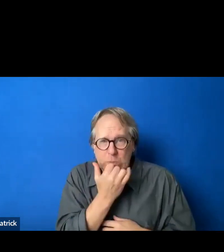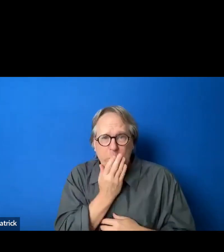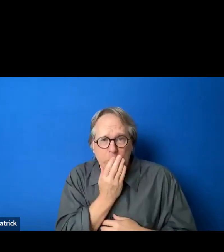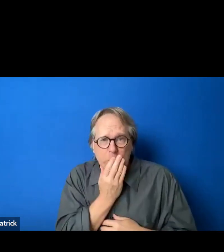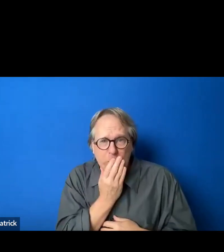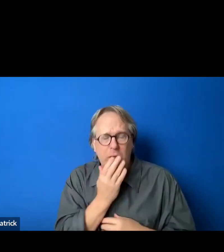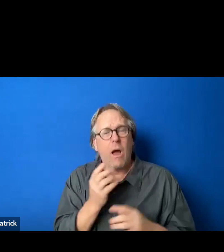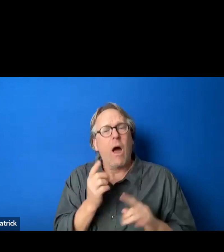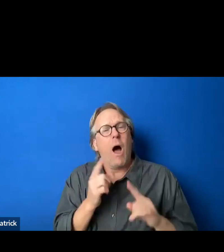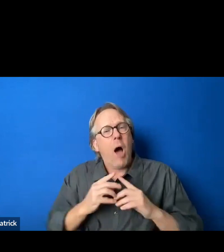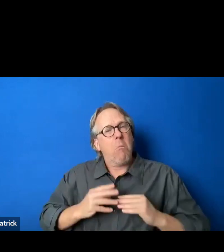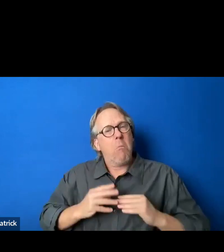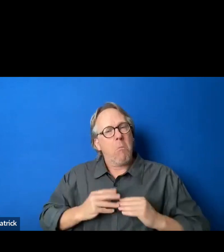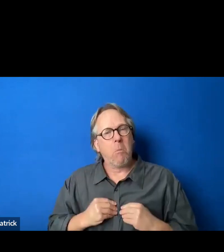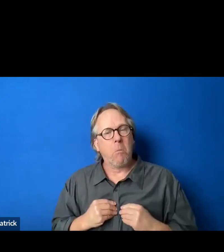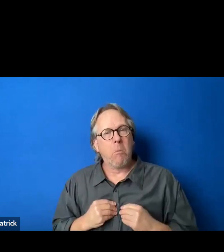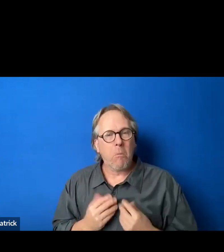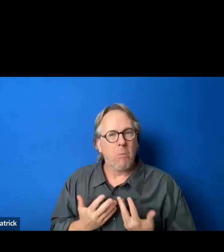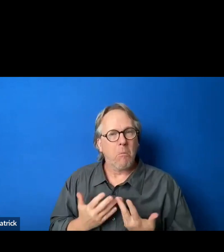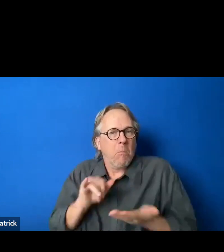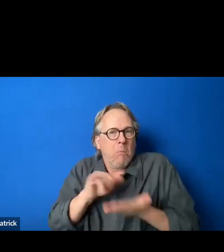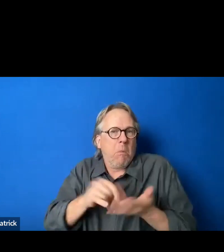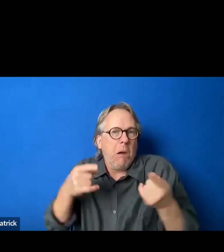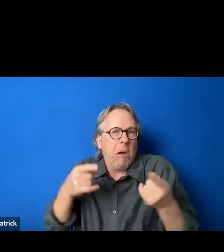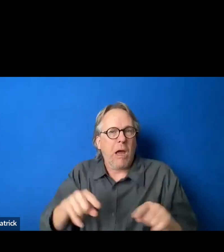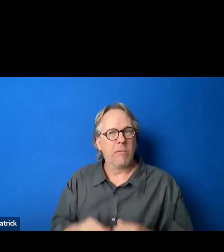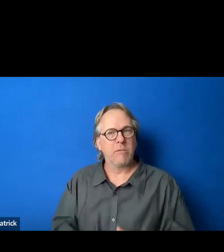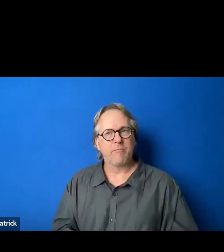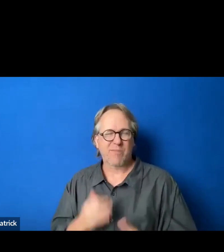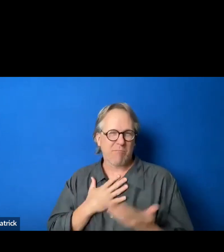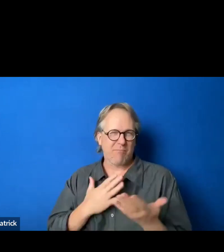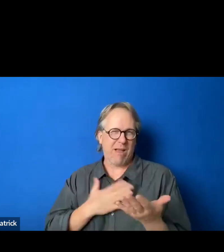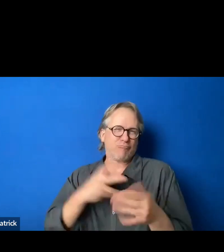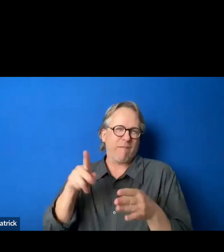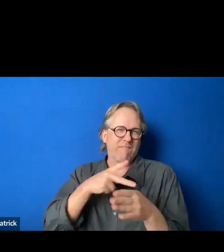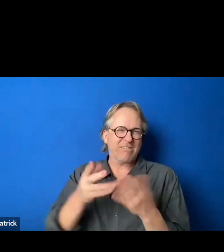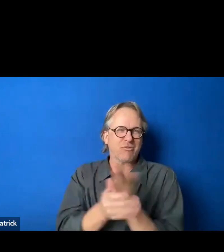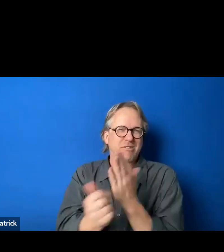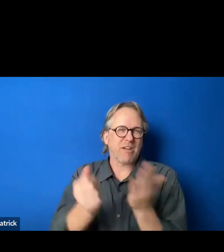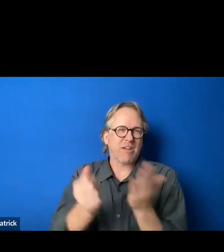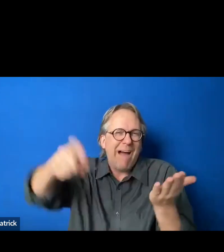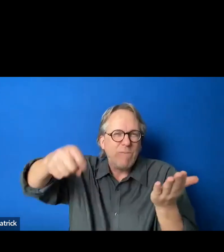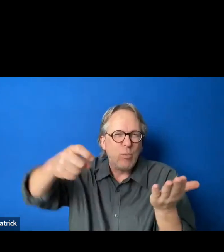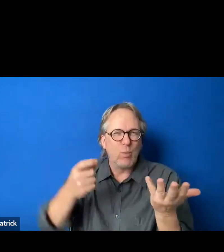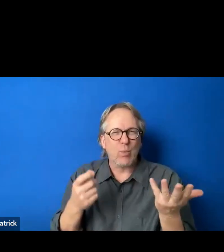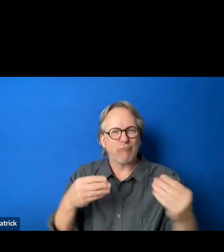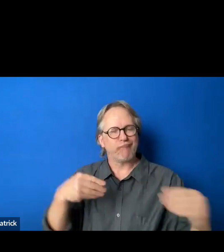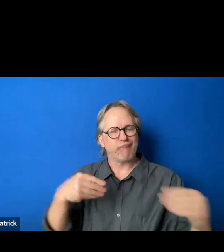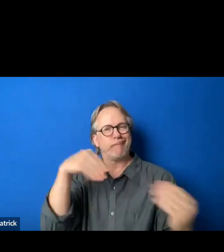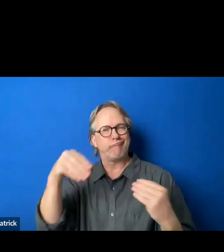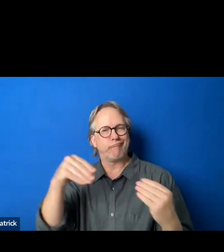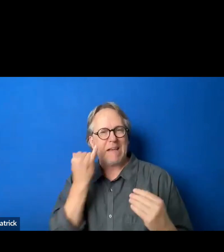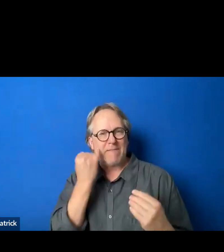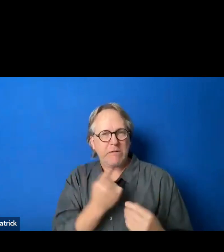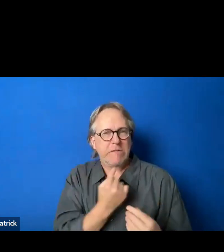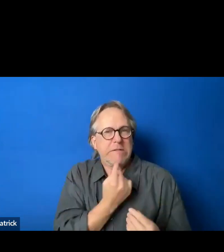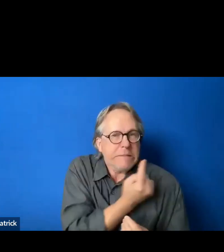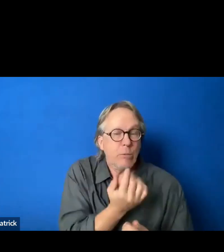I've cultivated that, you know, it's a good professional skill for me, but it's also part of